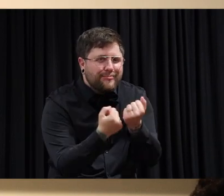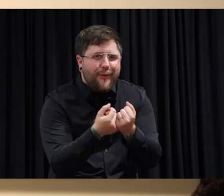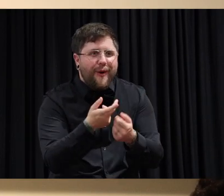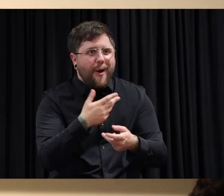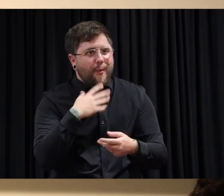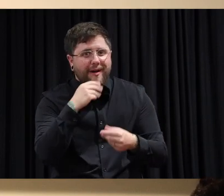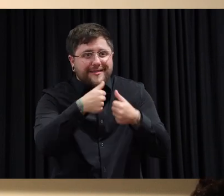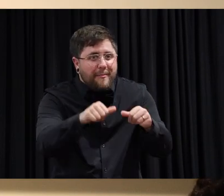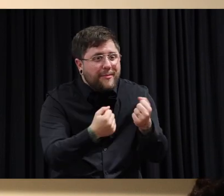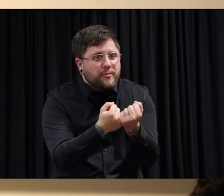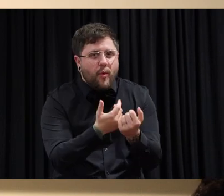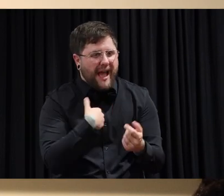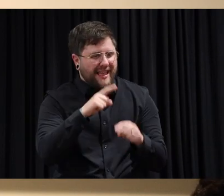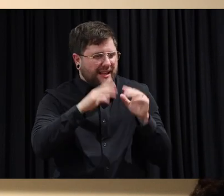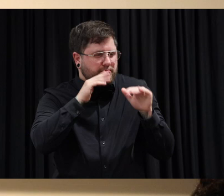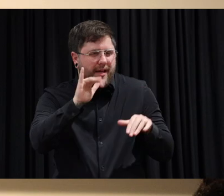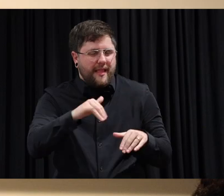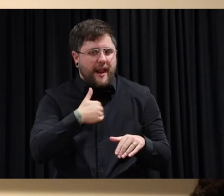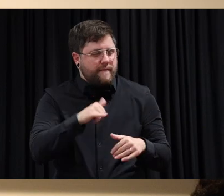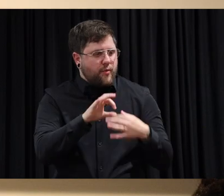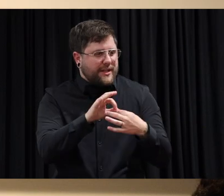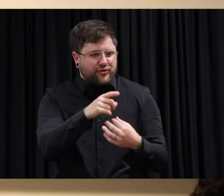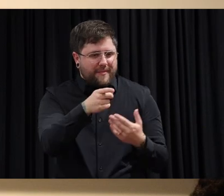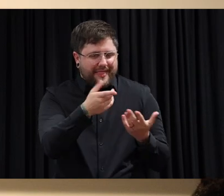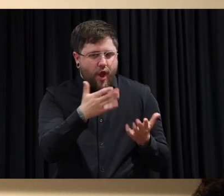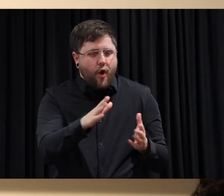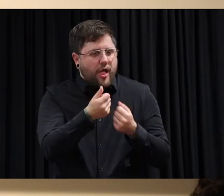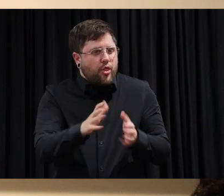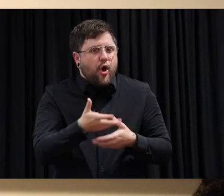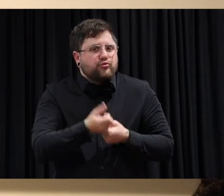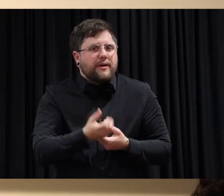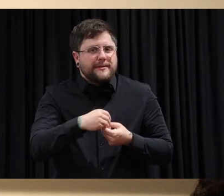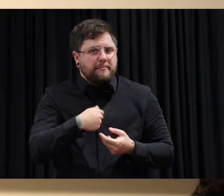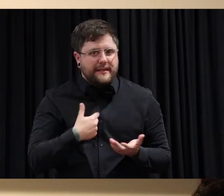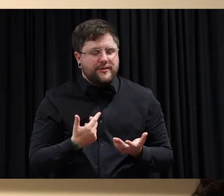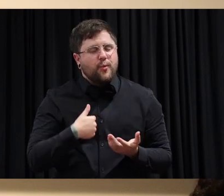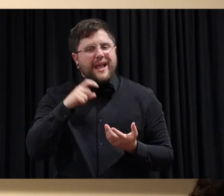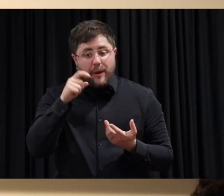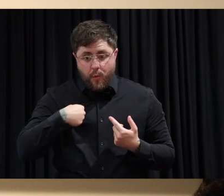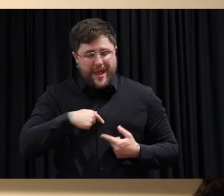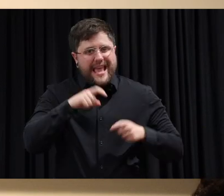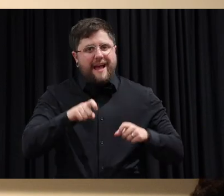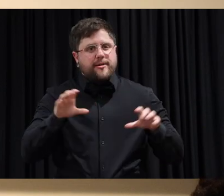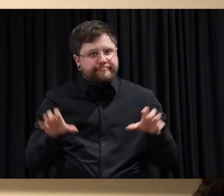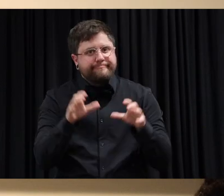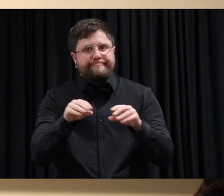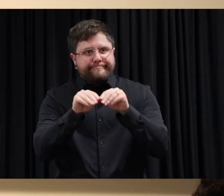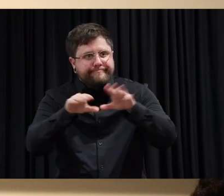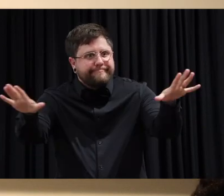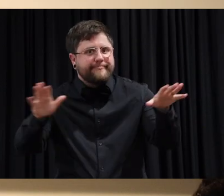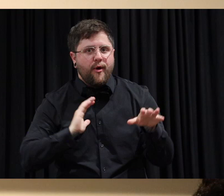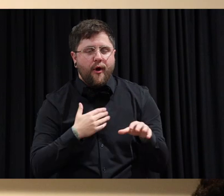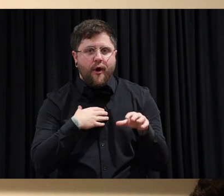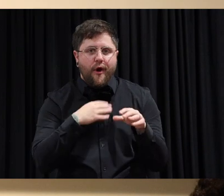back and let me give me the chance to earn their business again, right? We have to go out, we have to get the message out, and we have to get the message to the